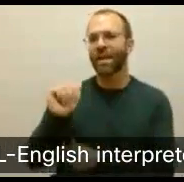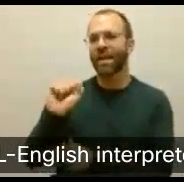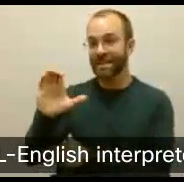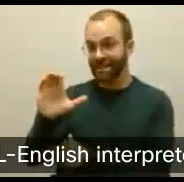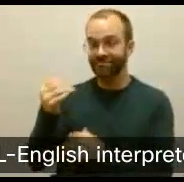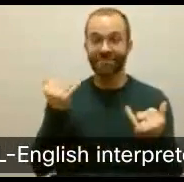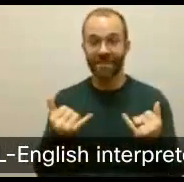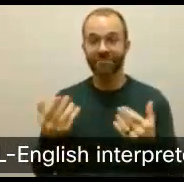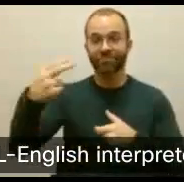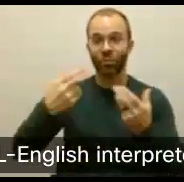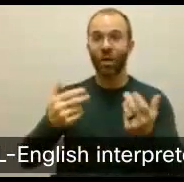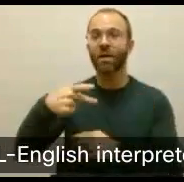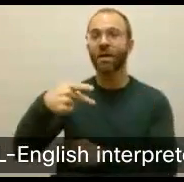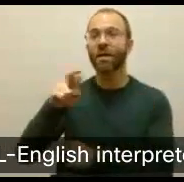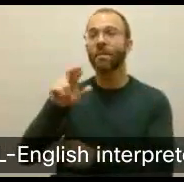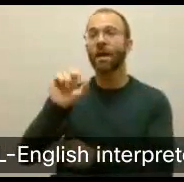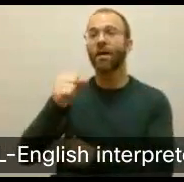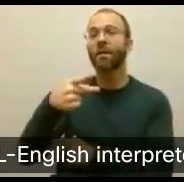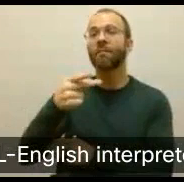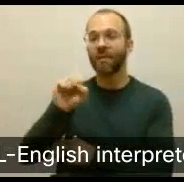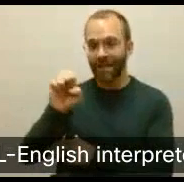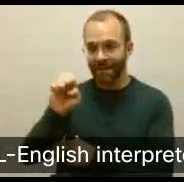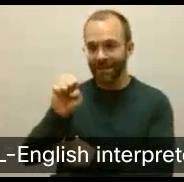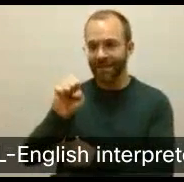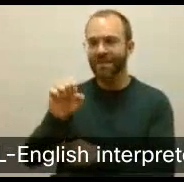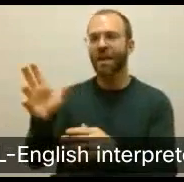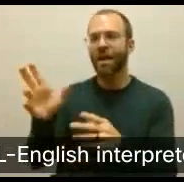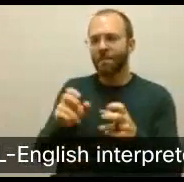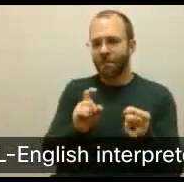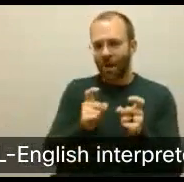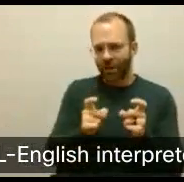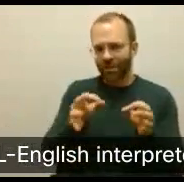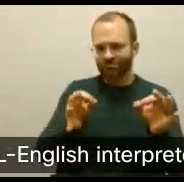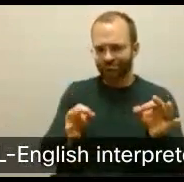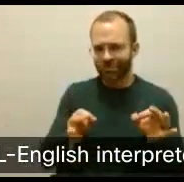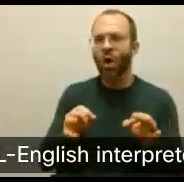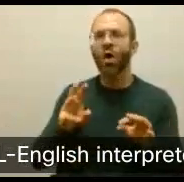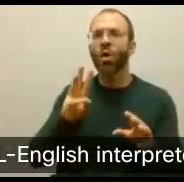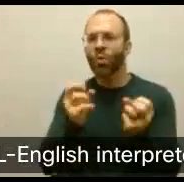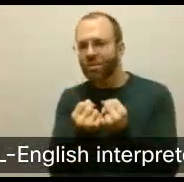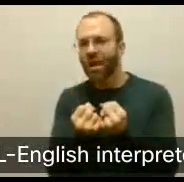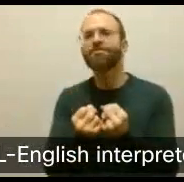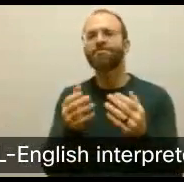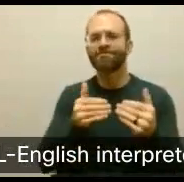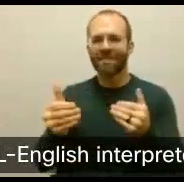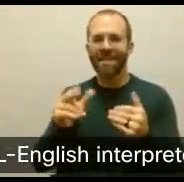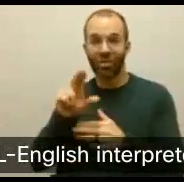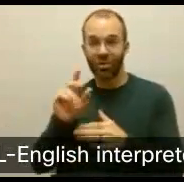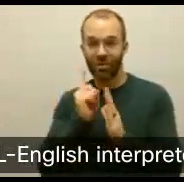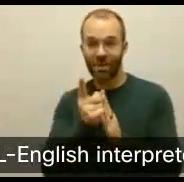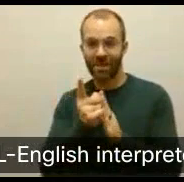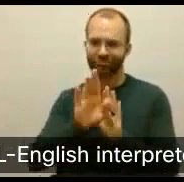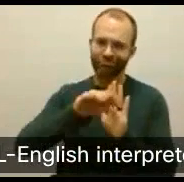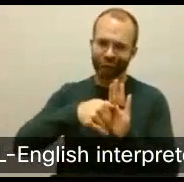you've joined the Paraphrasing workshop, and so we'll be talking about all things paraphrasing in the next 30 minutes or